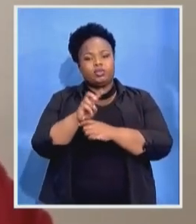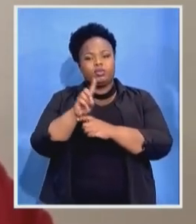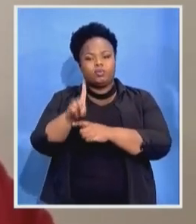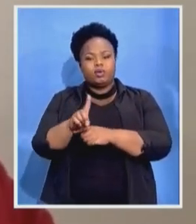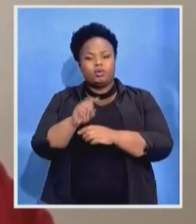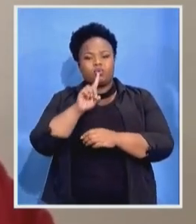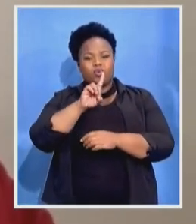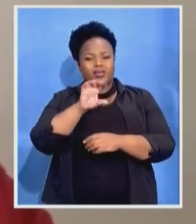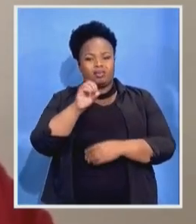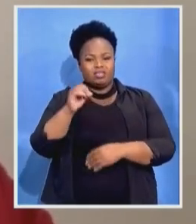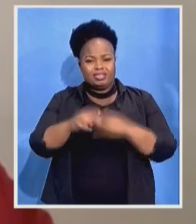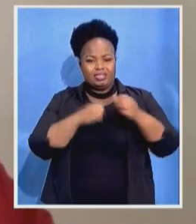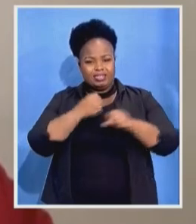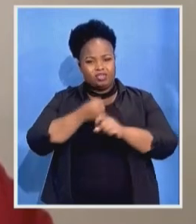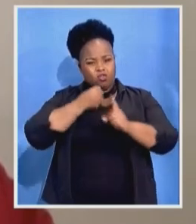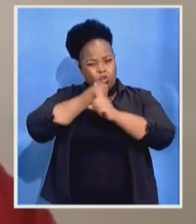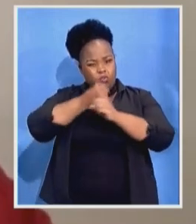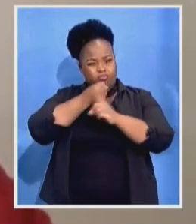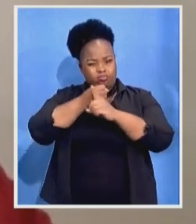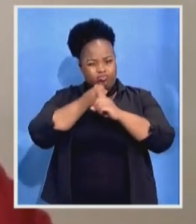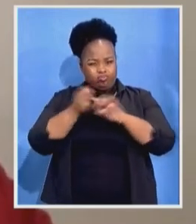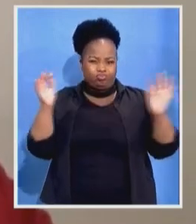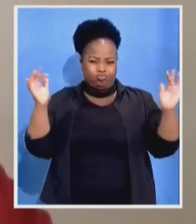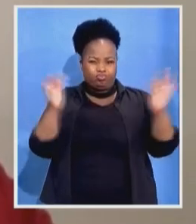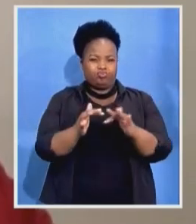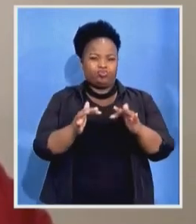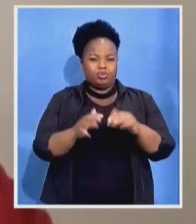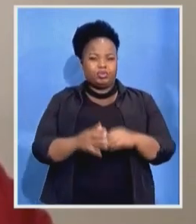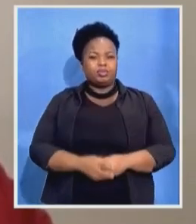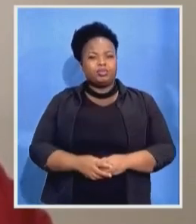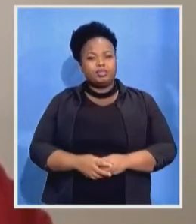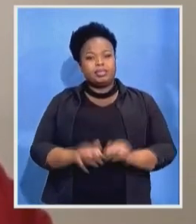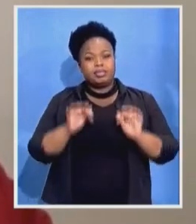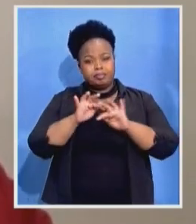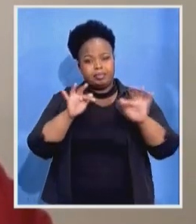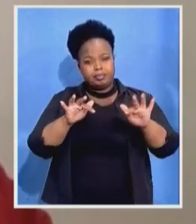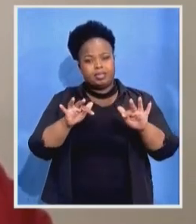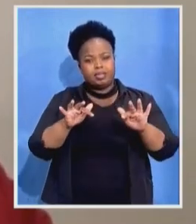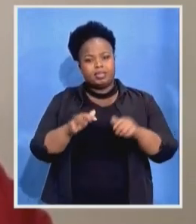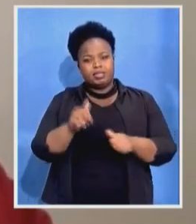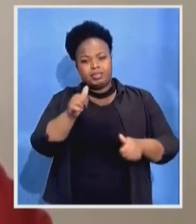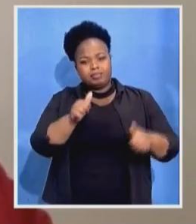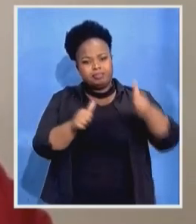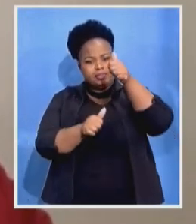and placing people before profits.